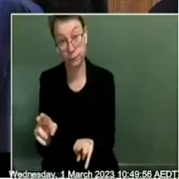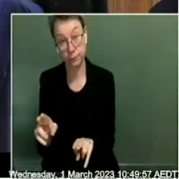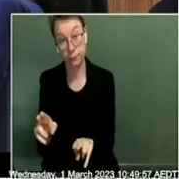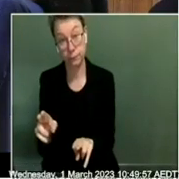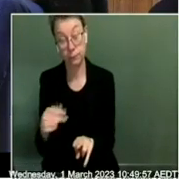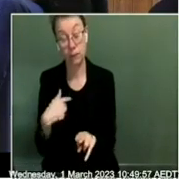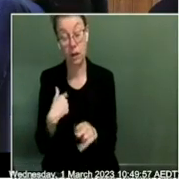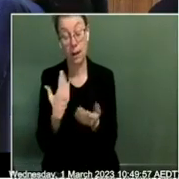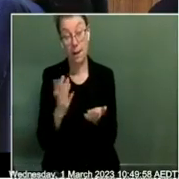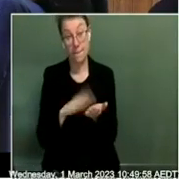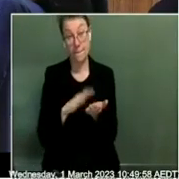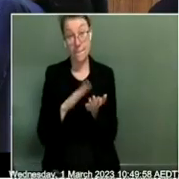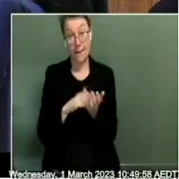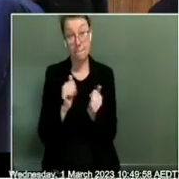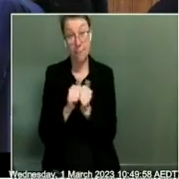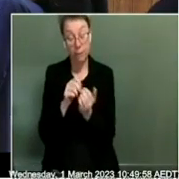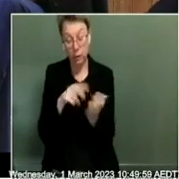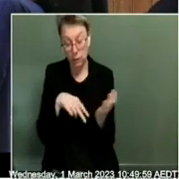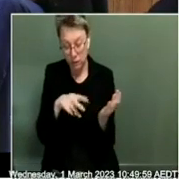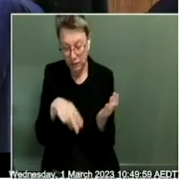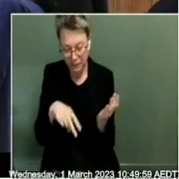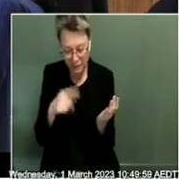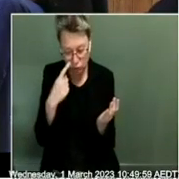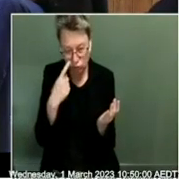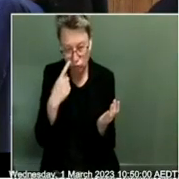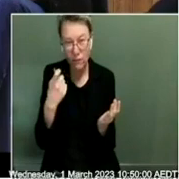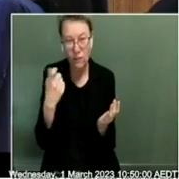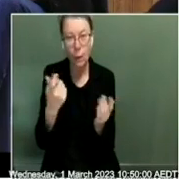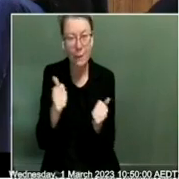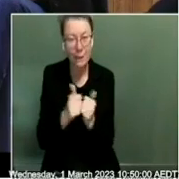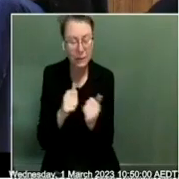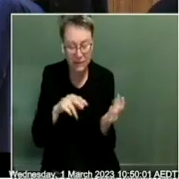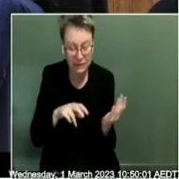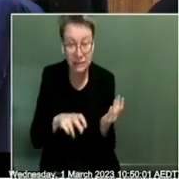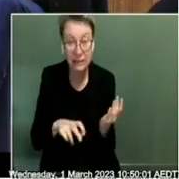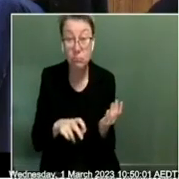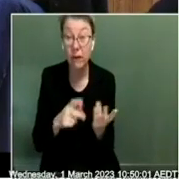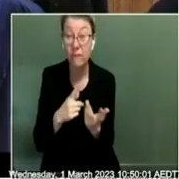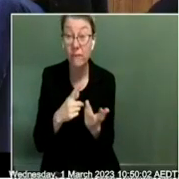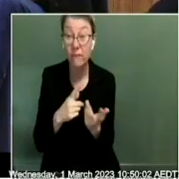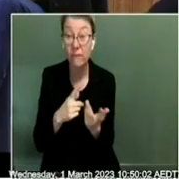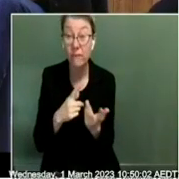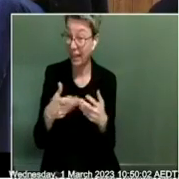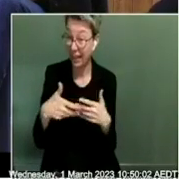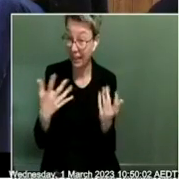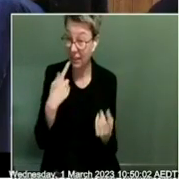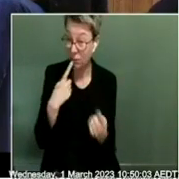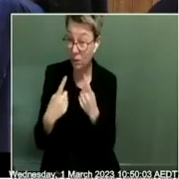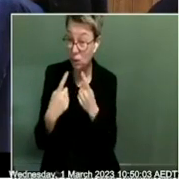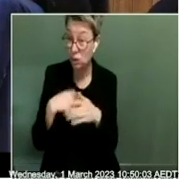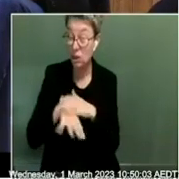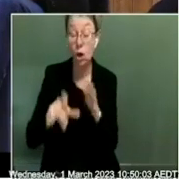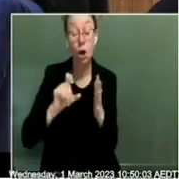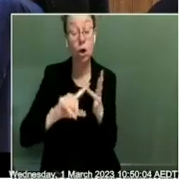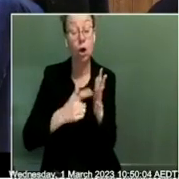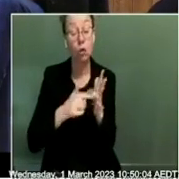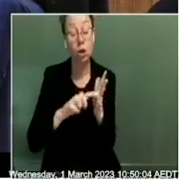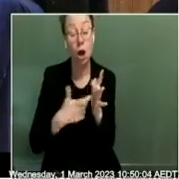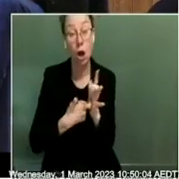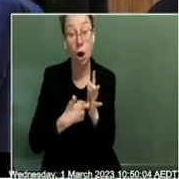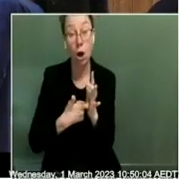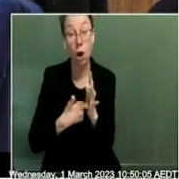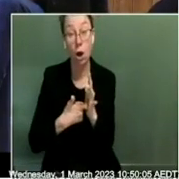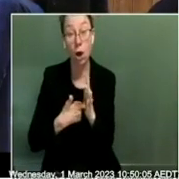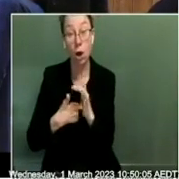that document, but if there's any records in the coroner's court, there was an inquest into his death.